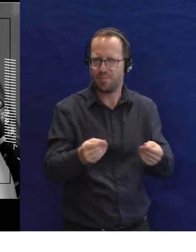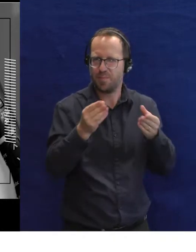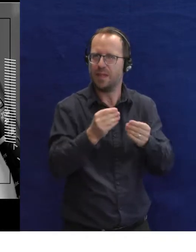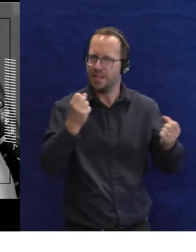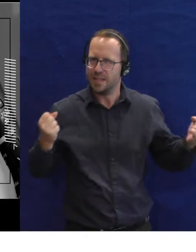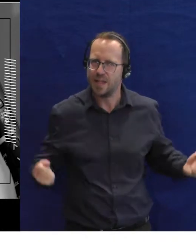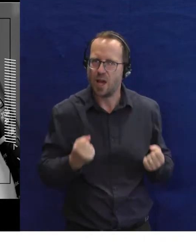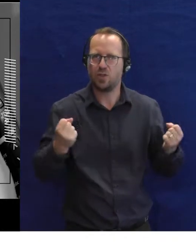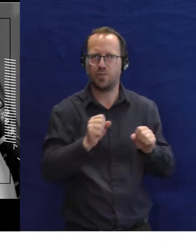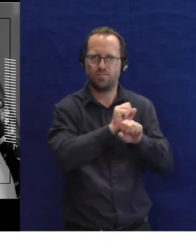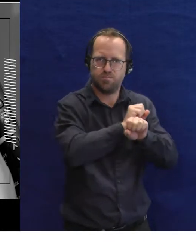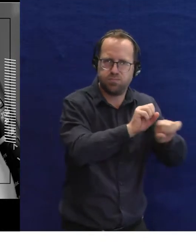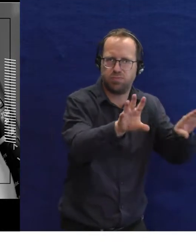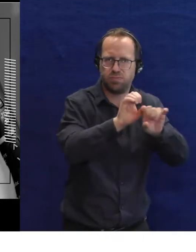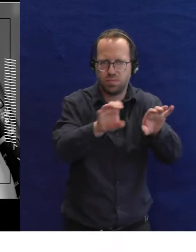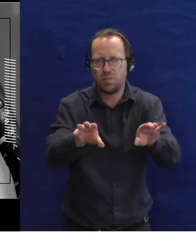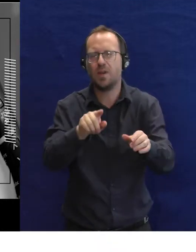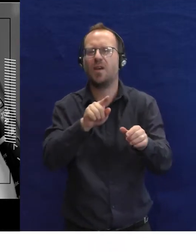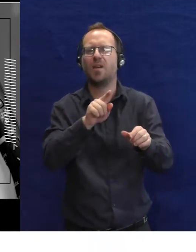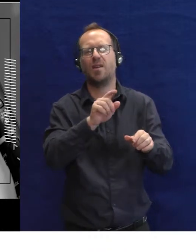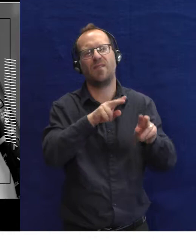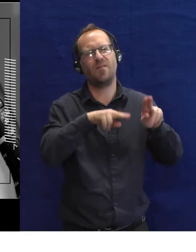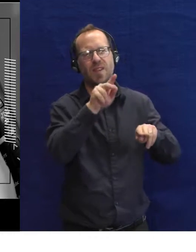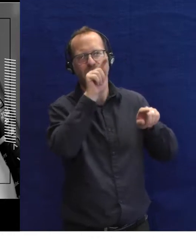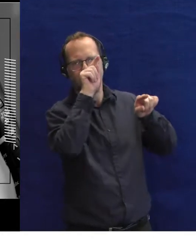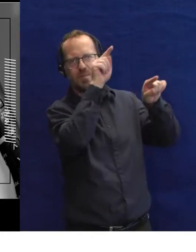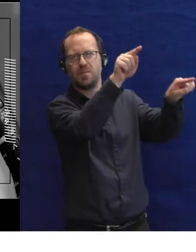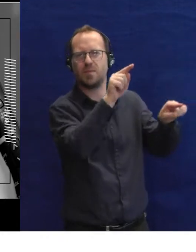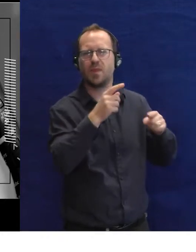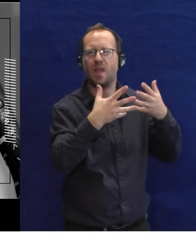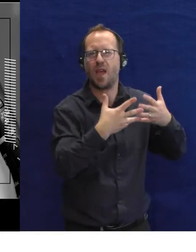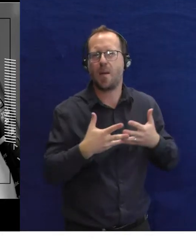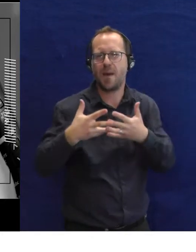big American companies. They have to apply certain